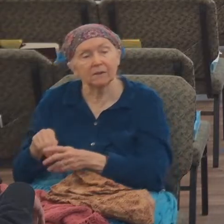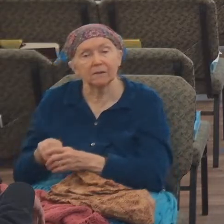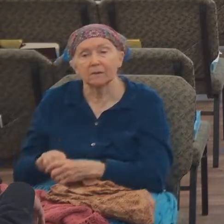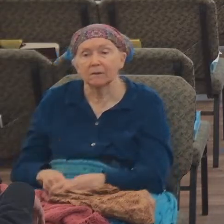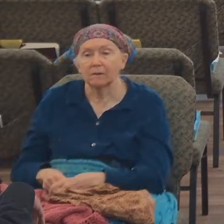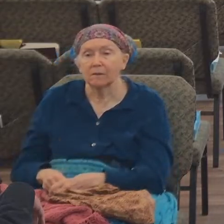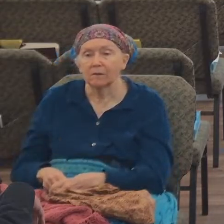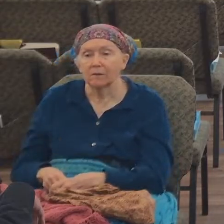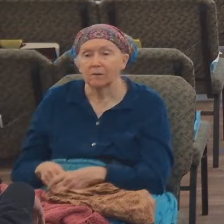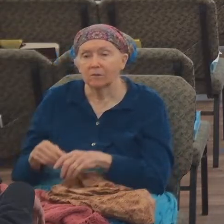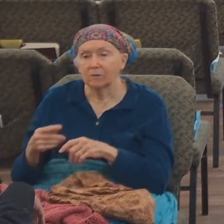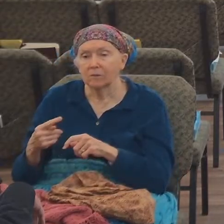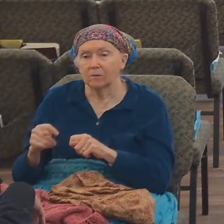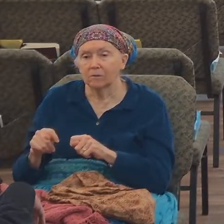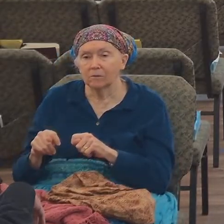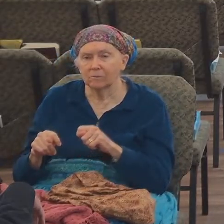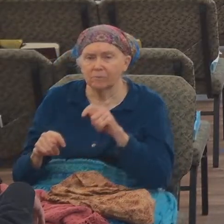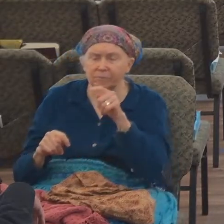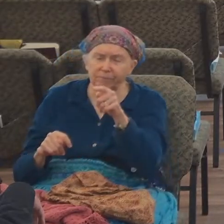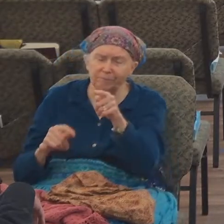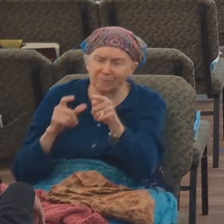A little off the subject. Just